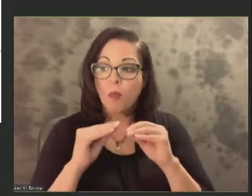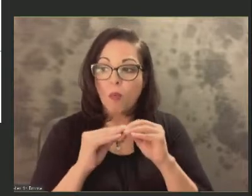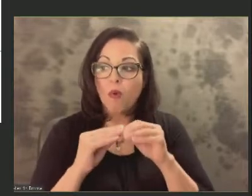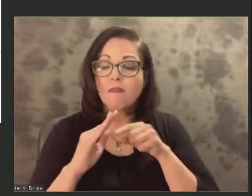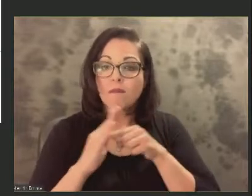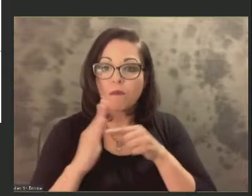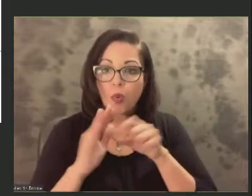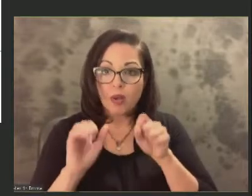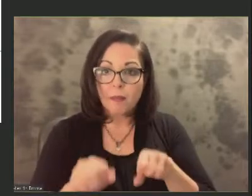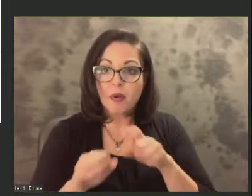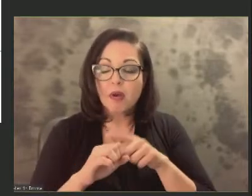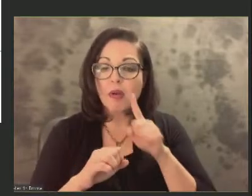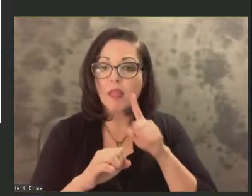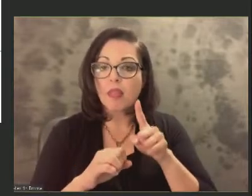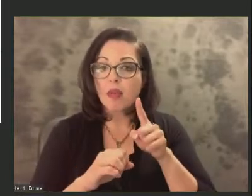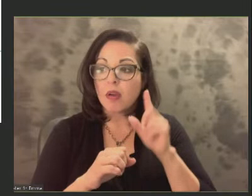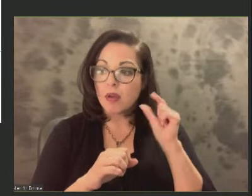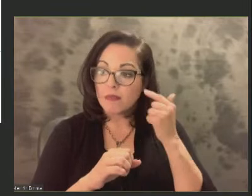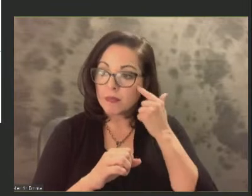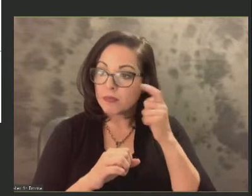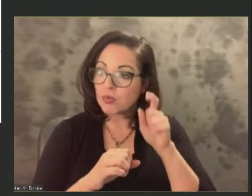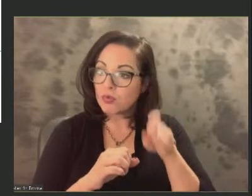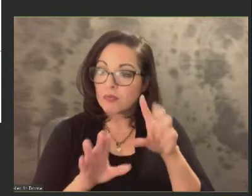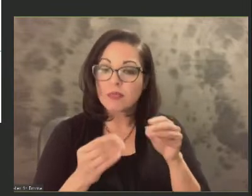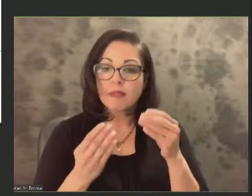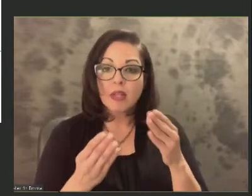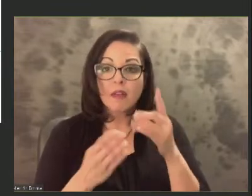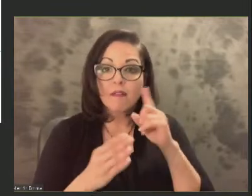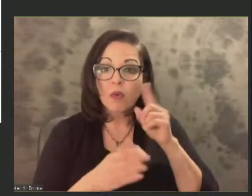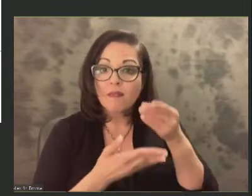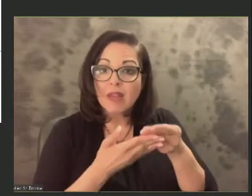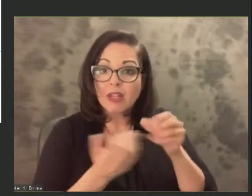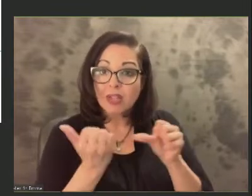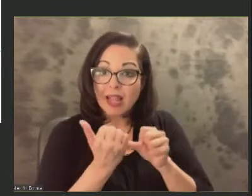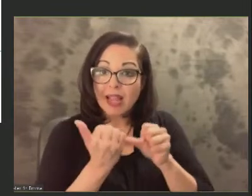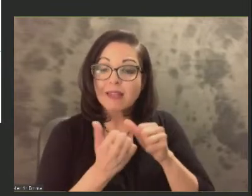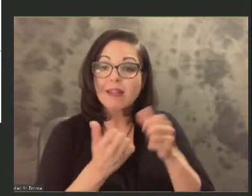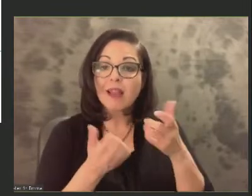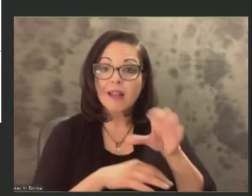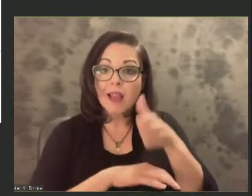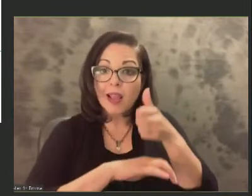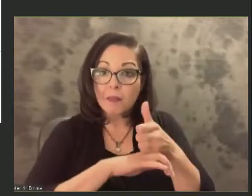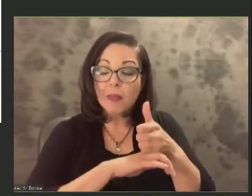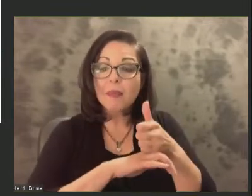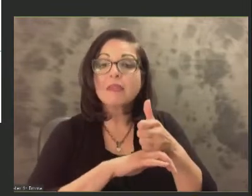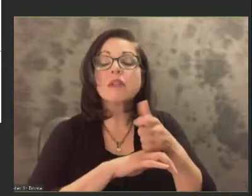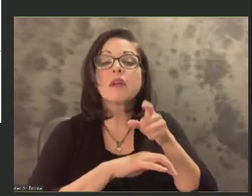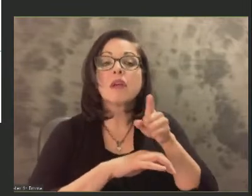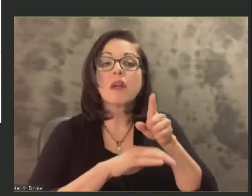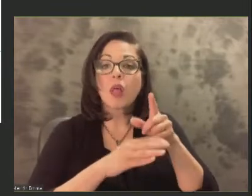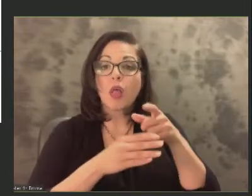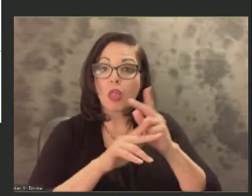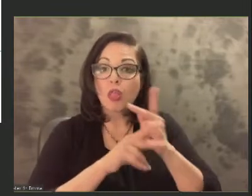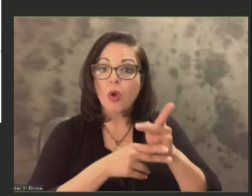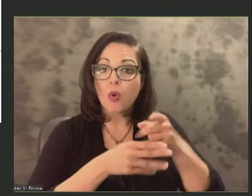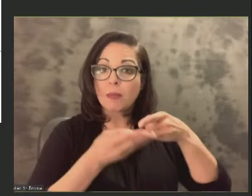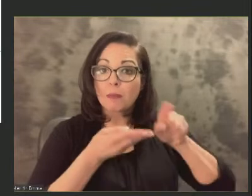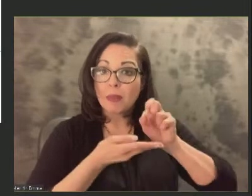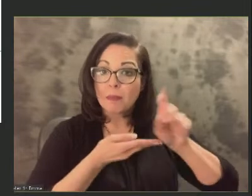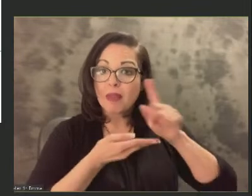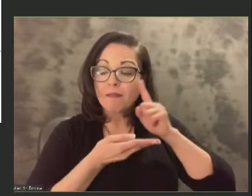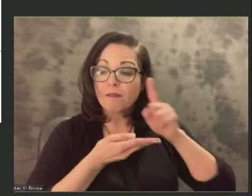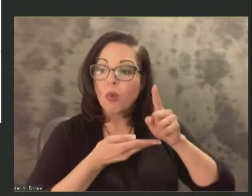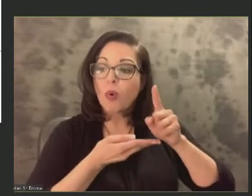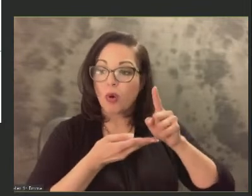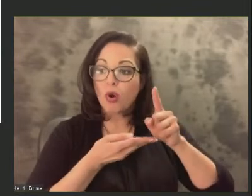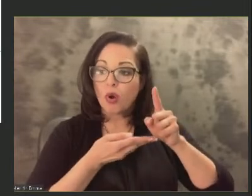increase funding for financial aid programs and implement loan repayment pause programs during future pandemics